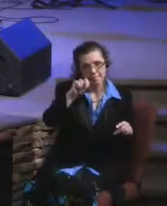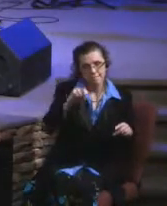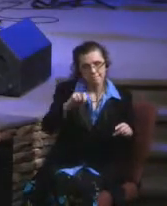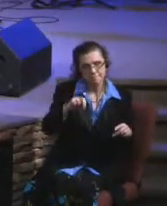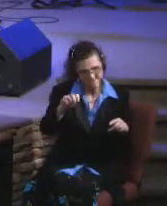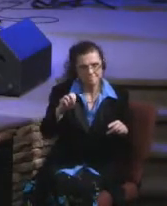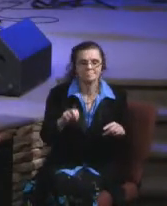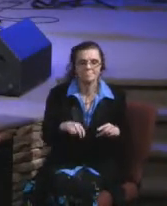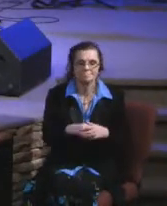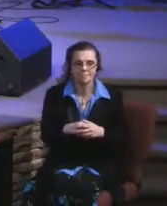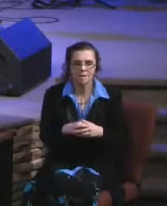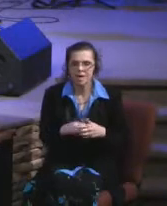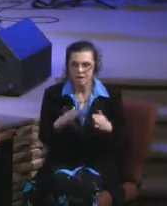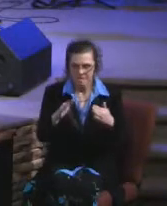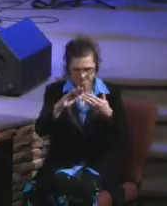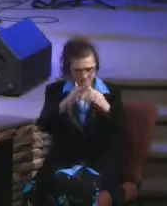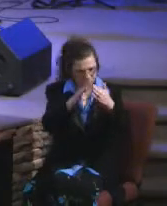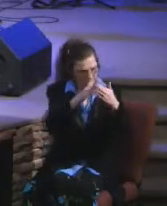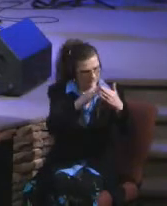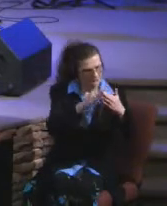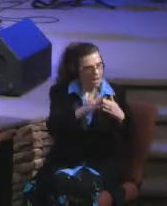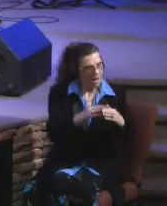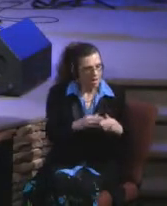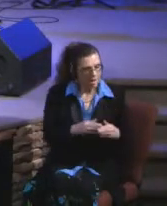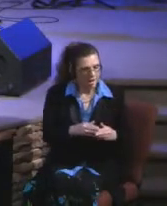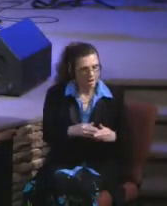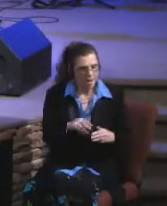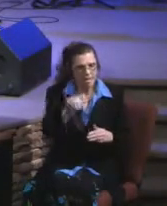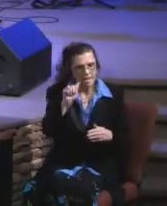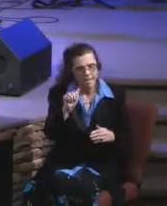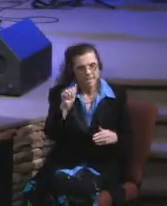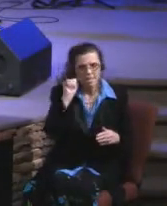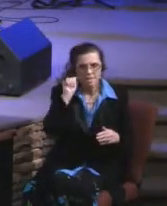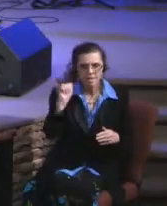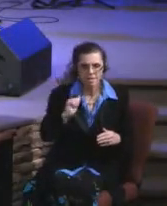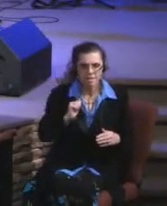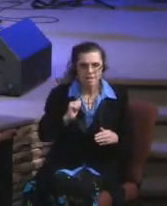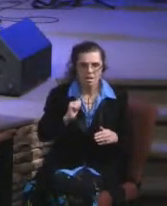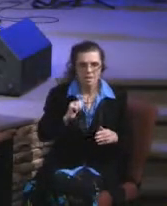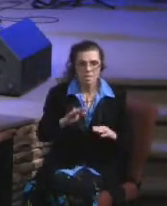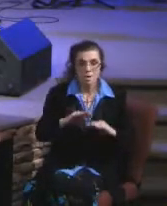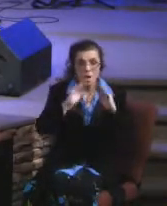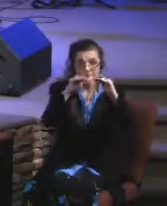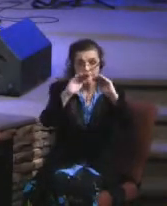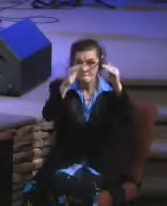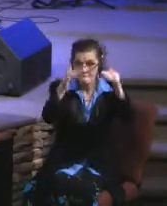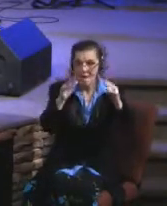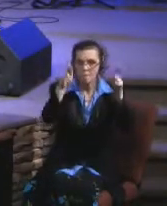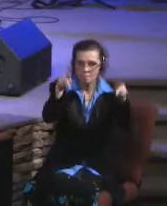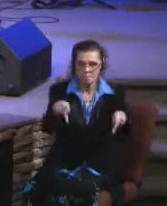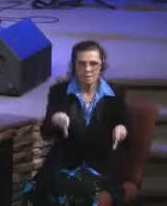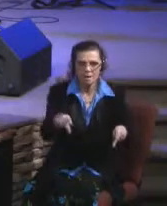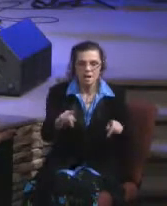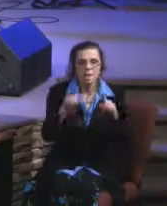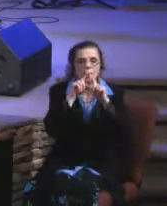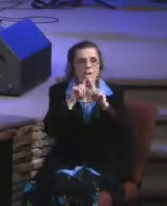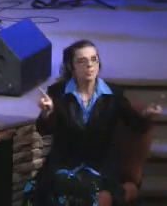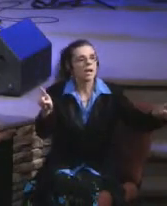Amorite town, and Amorite, the name of Amorite means they're a mountainous people, and they are